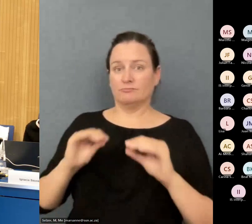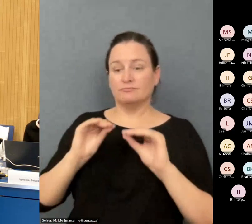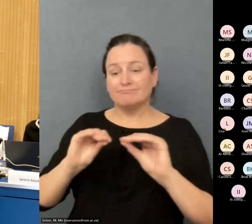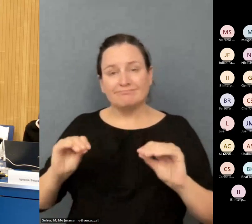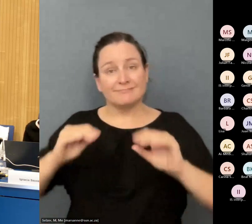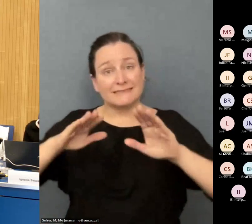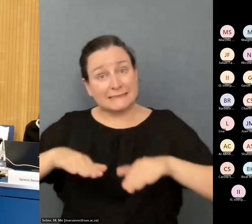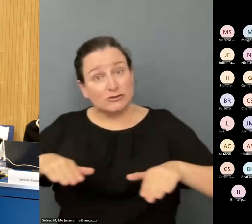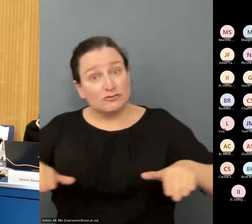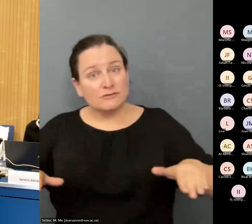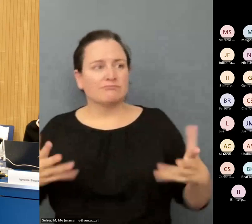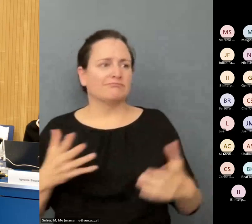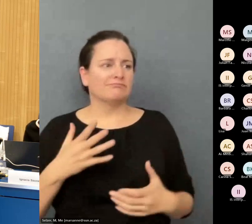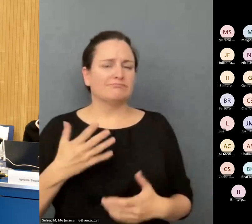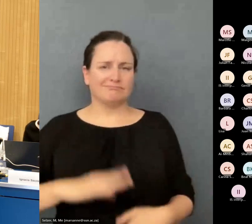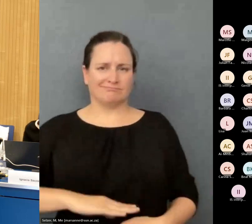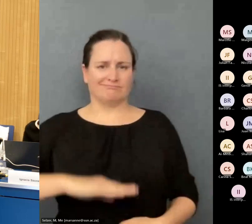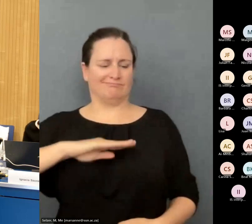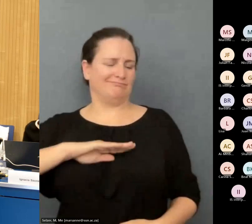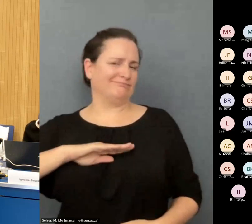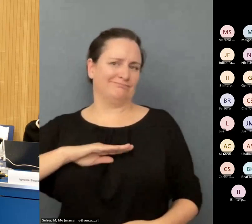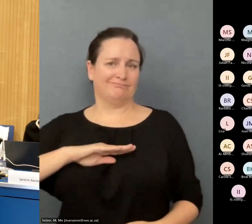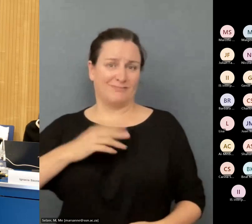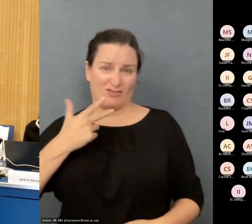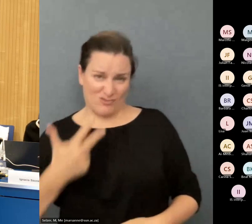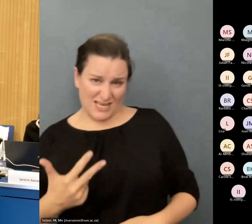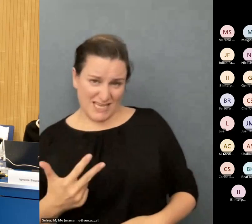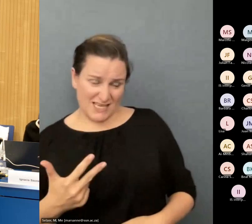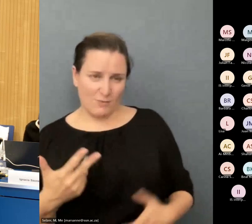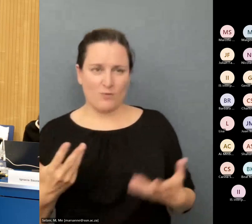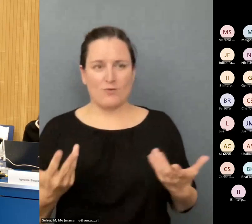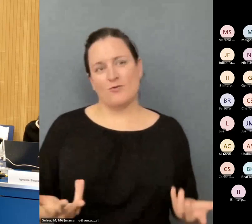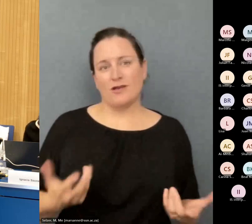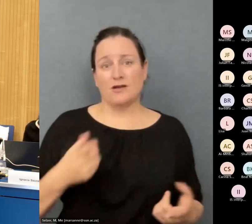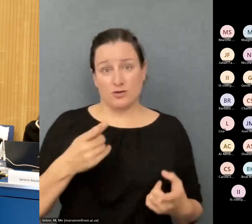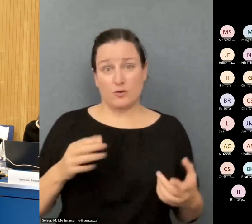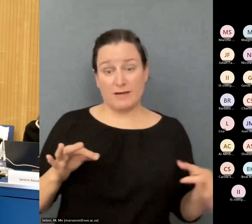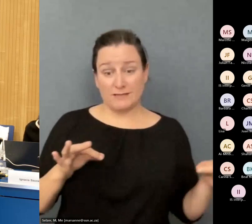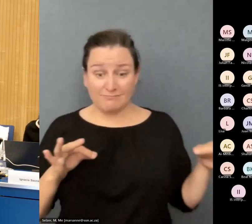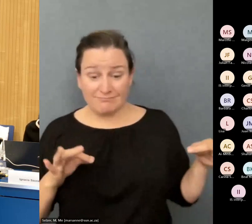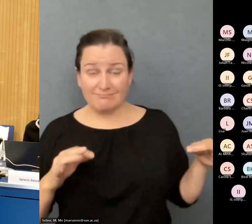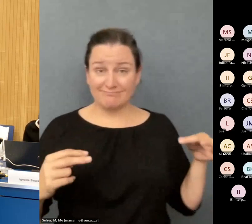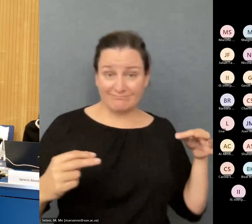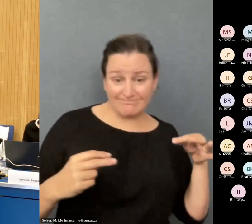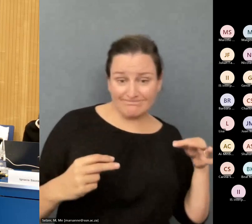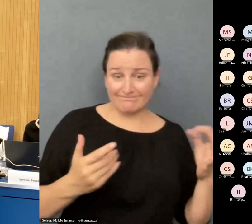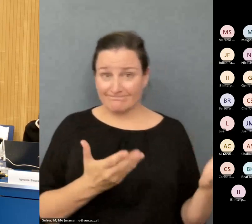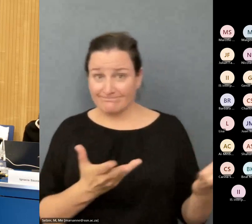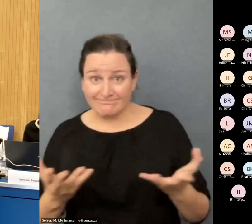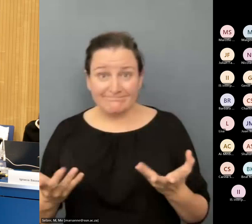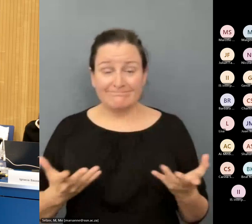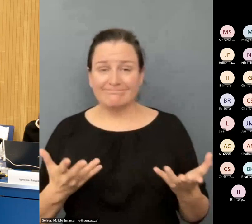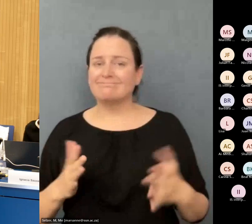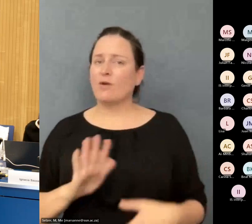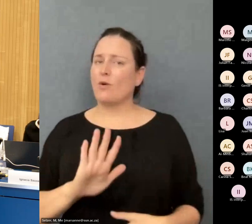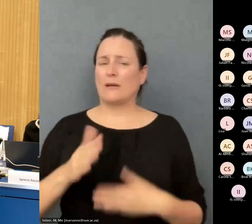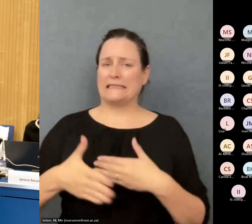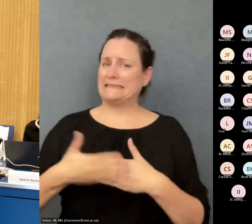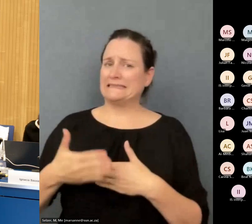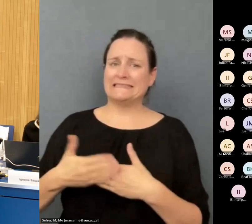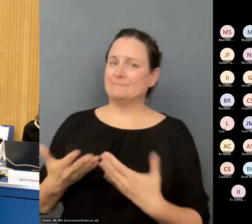kids since three years old, you need a T-shirt that is in front that accompany all the process. So yes, it's not very easy. So